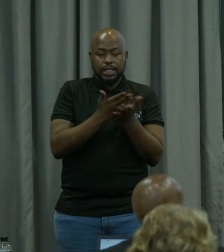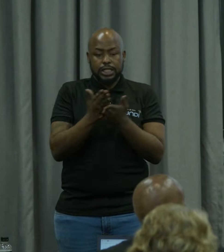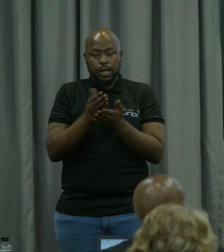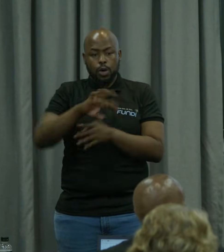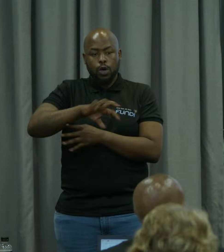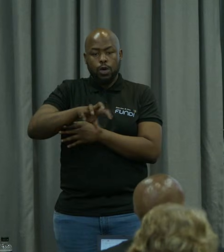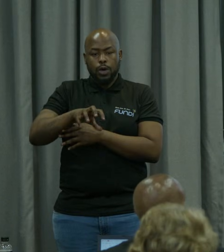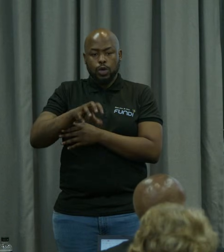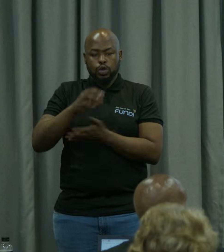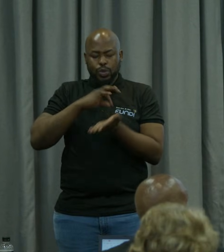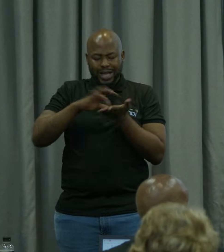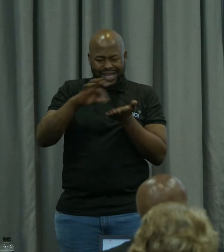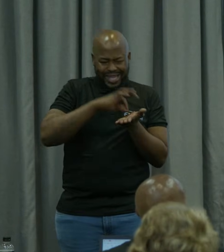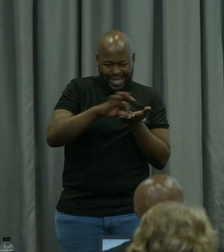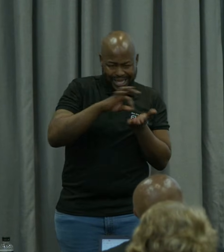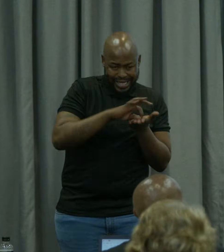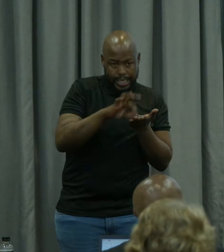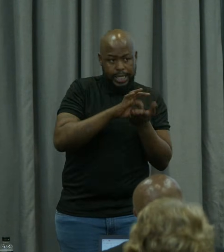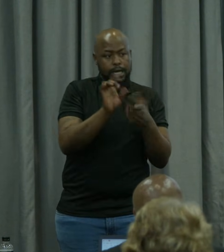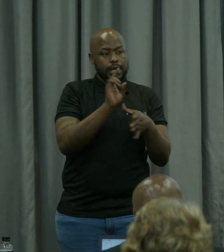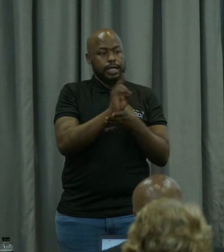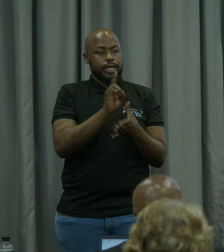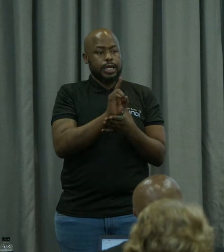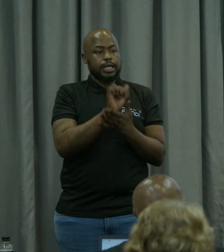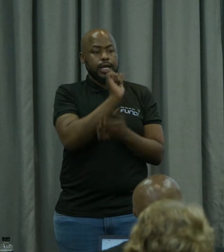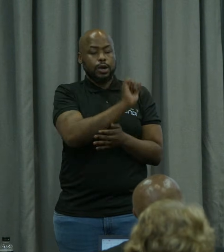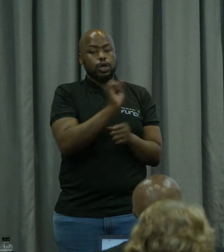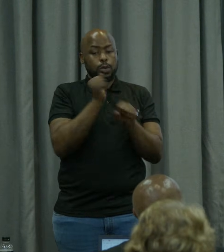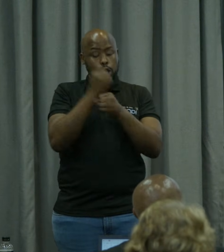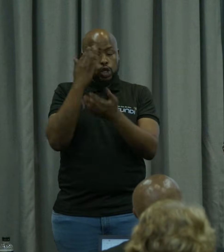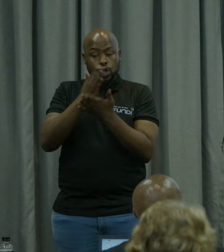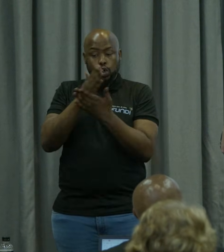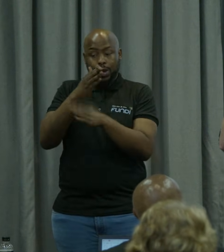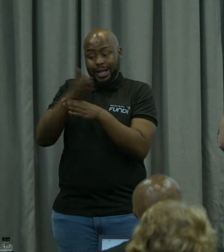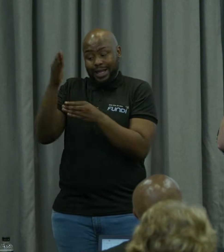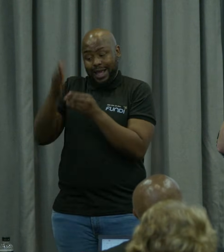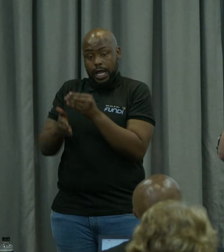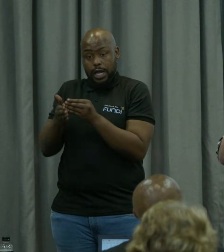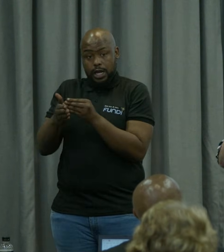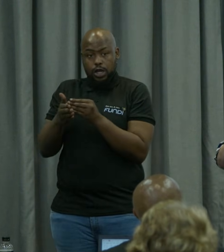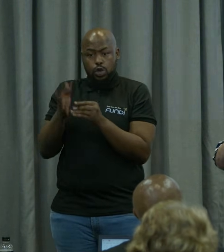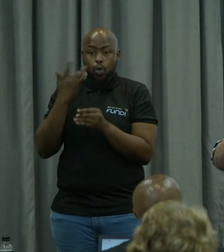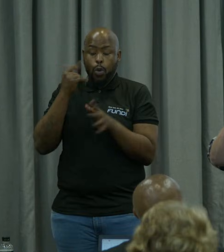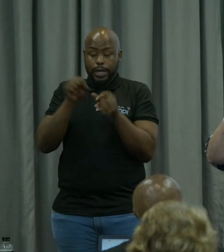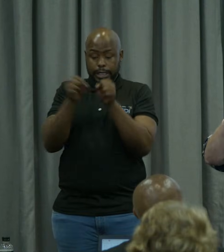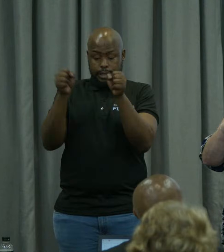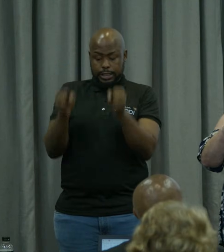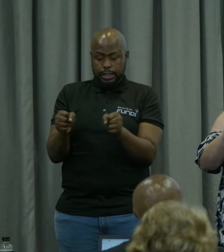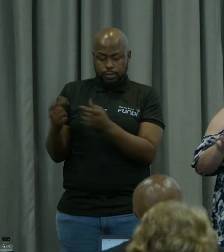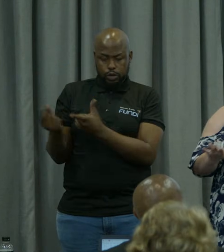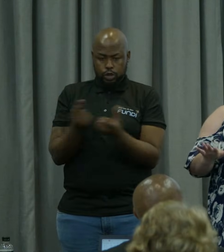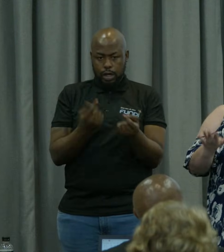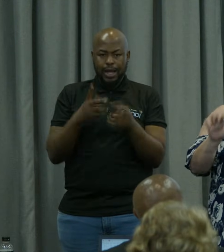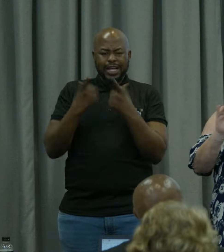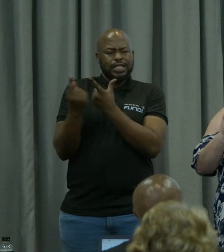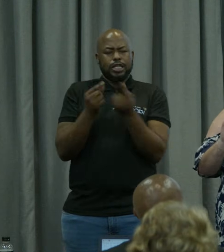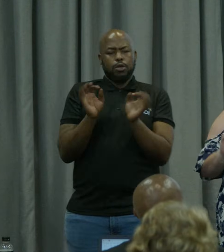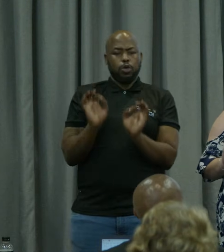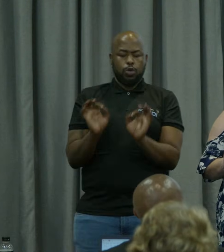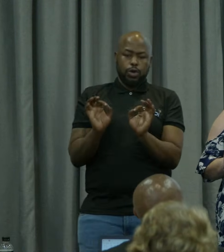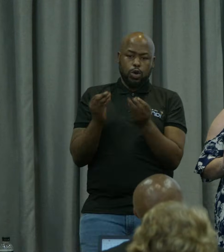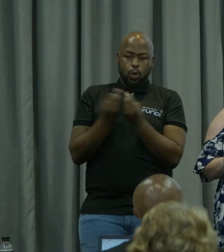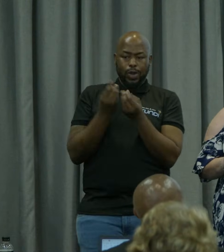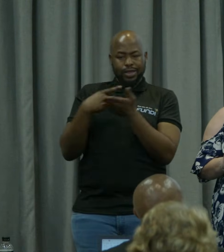clean their data and to make sure that at the end of the day, when the model is actually run, it's run correctly with the